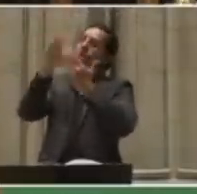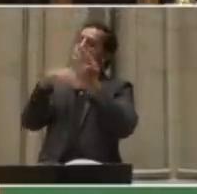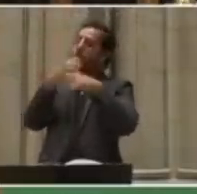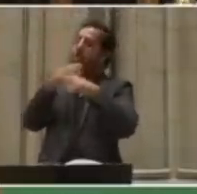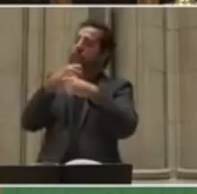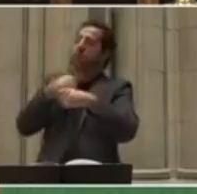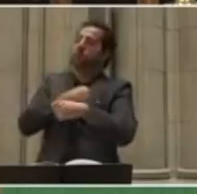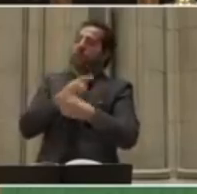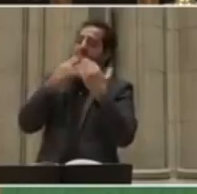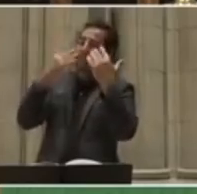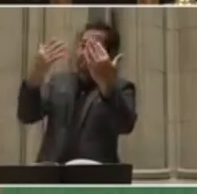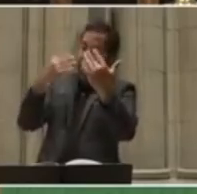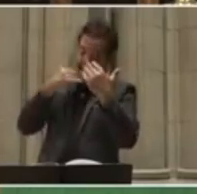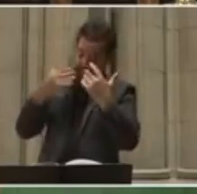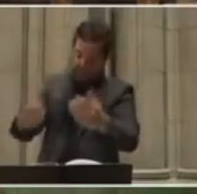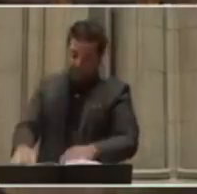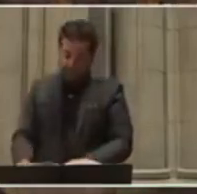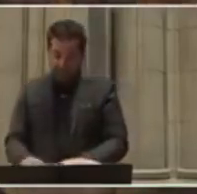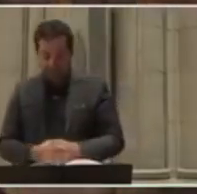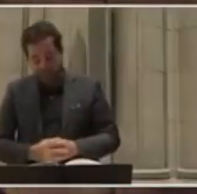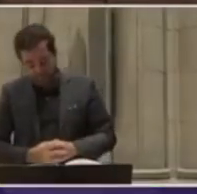creation as we sing.